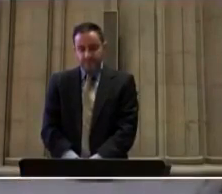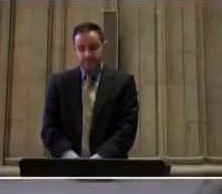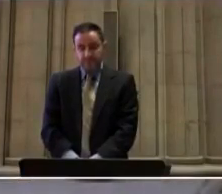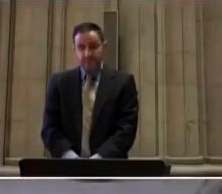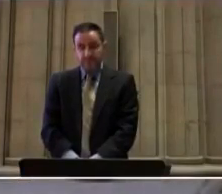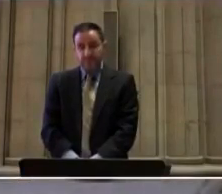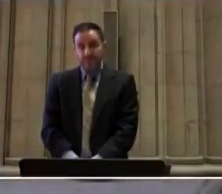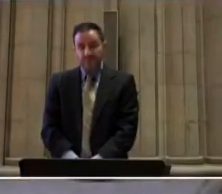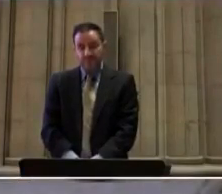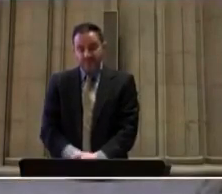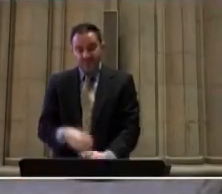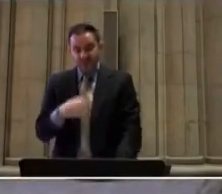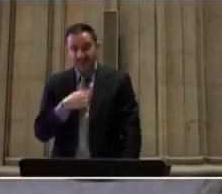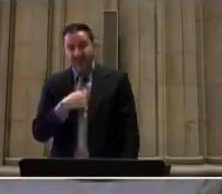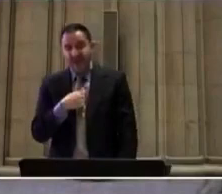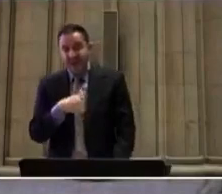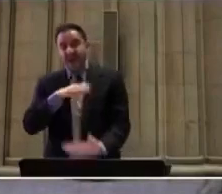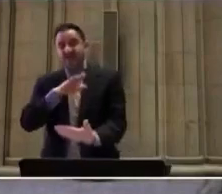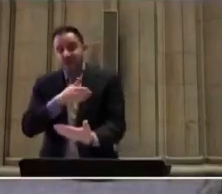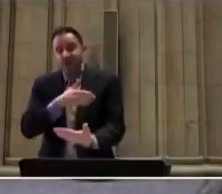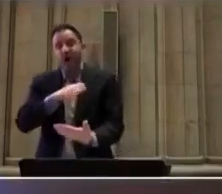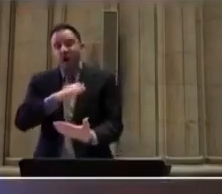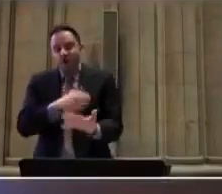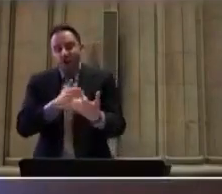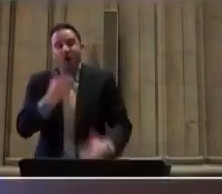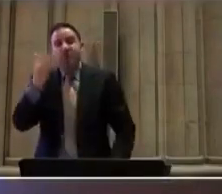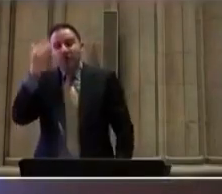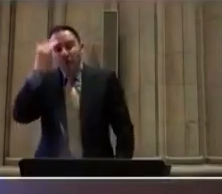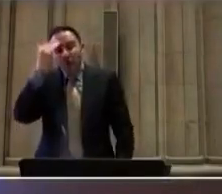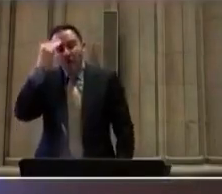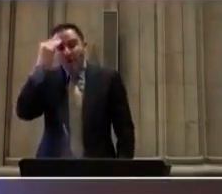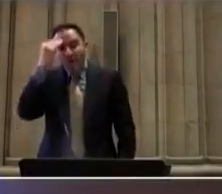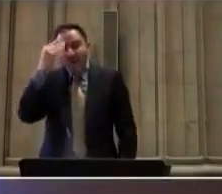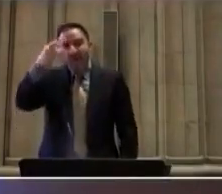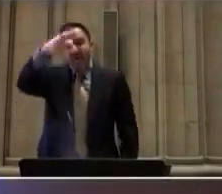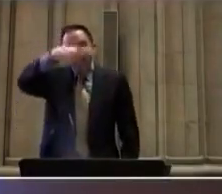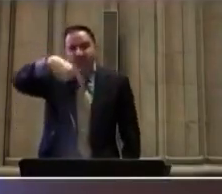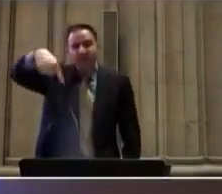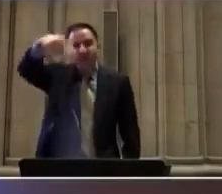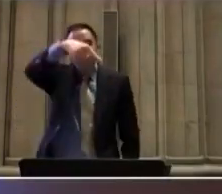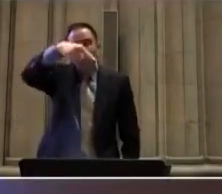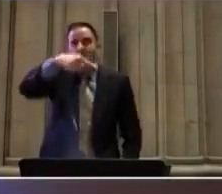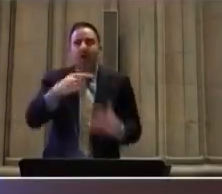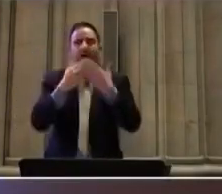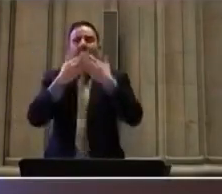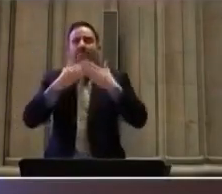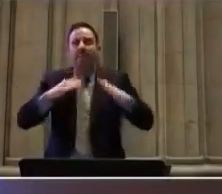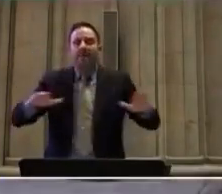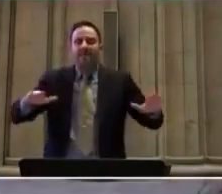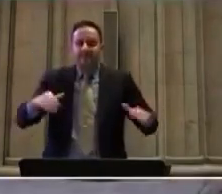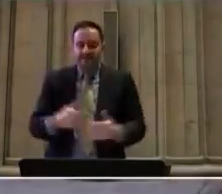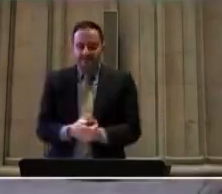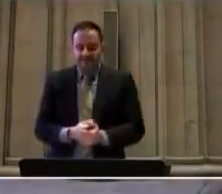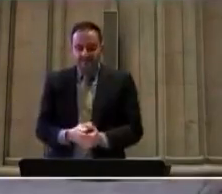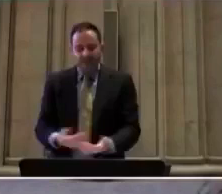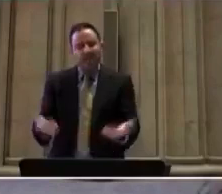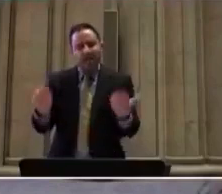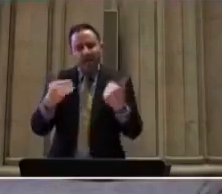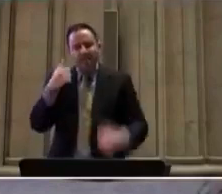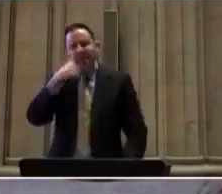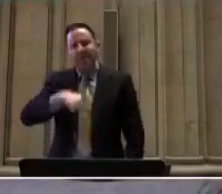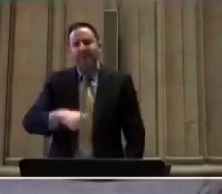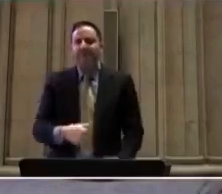So we got a little song for you, and we want you to know that you are. That's right, blessed and highly favored. Come on,